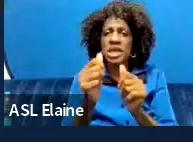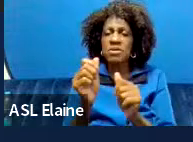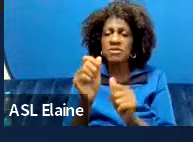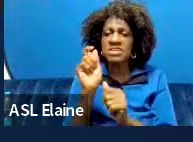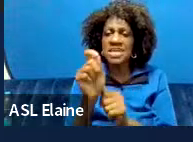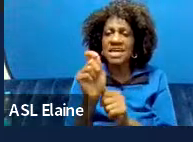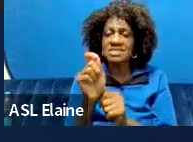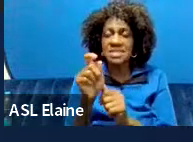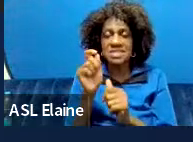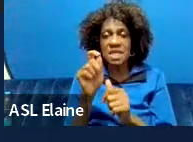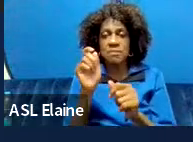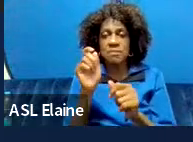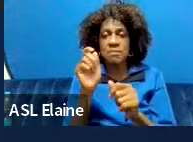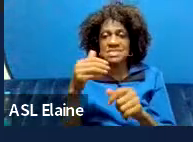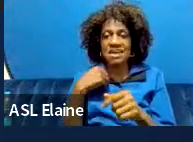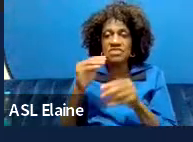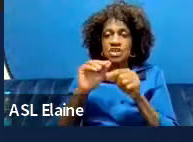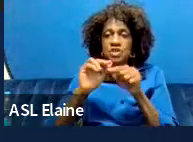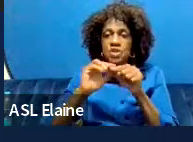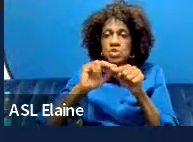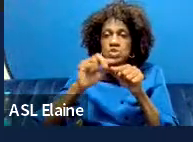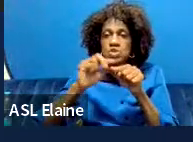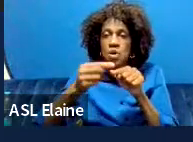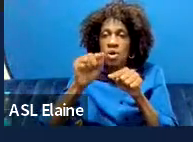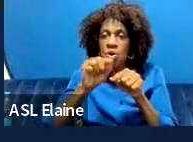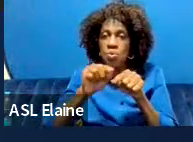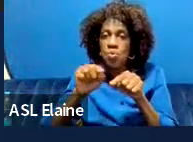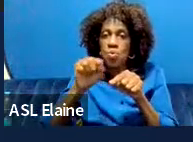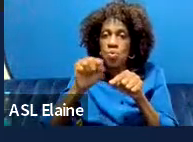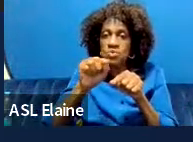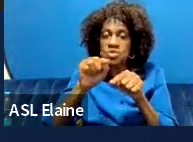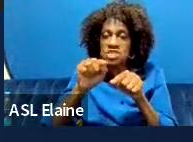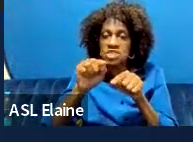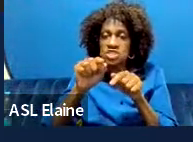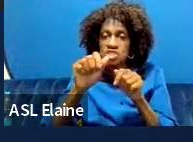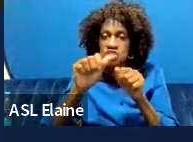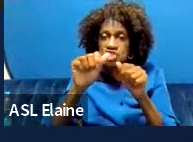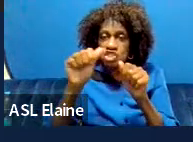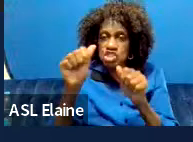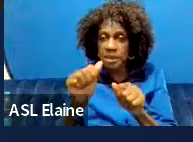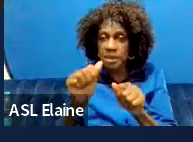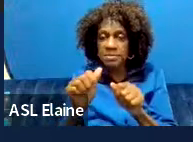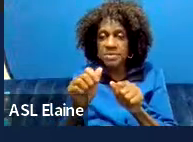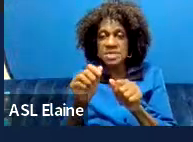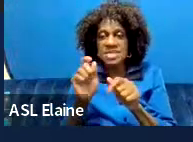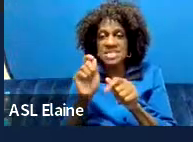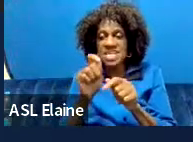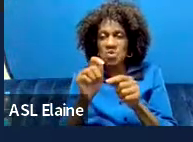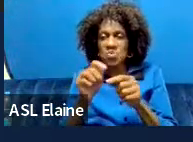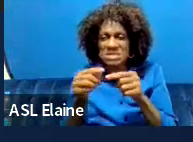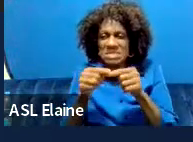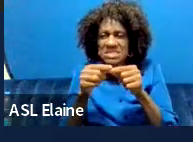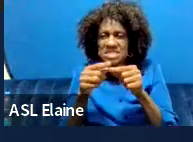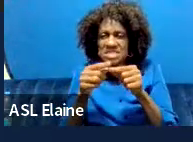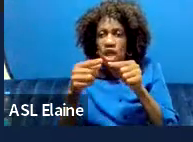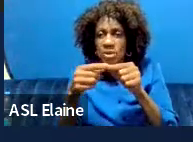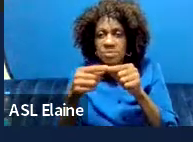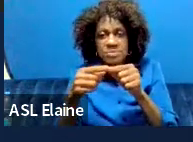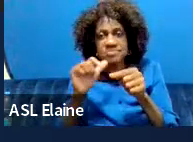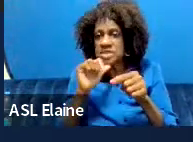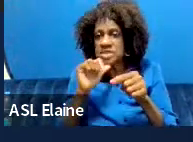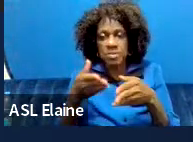So the dots must have a domed or rounded shape. So dots with sharp edges are not permitted.